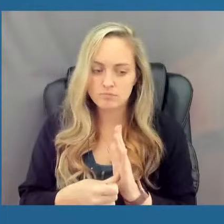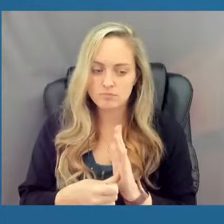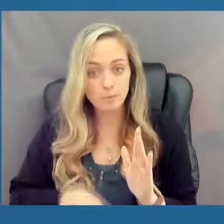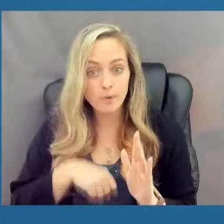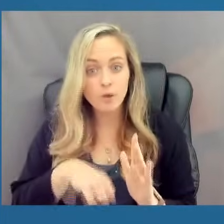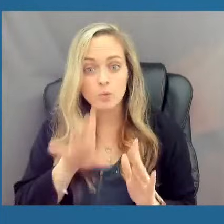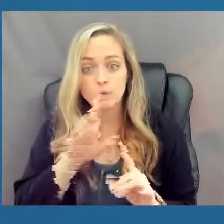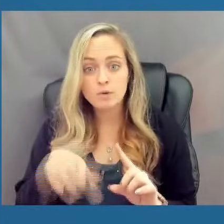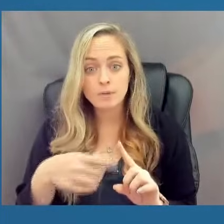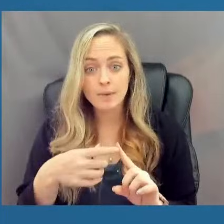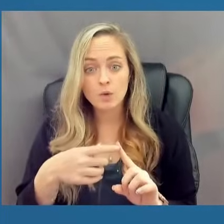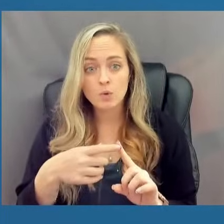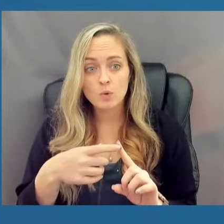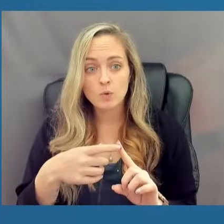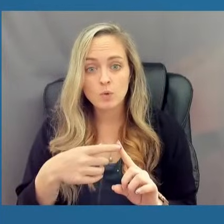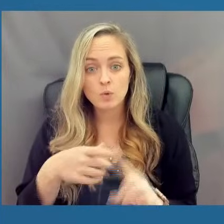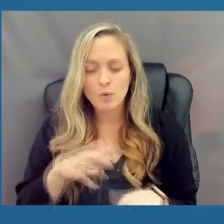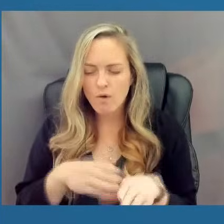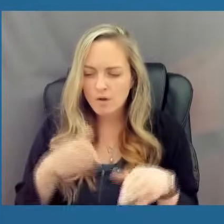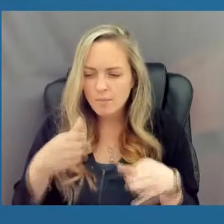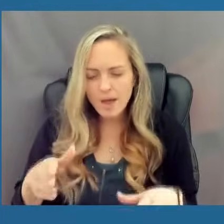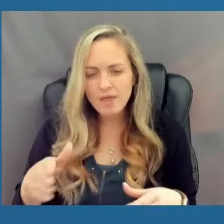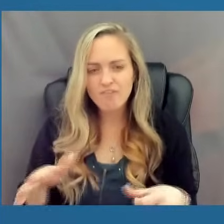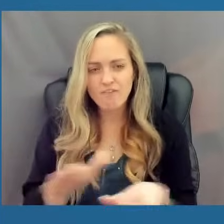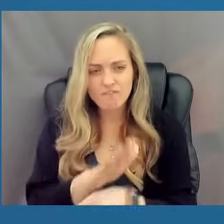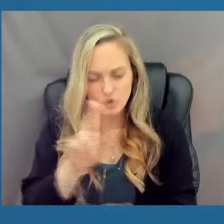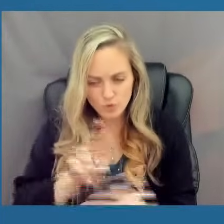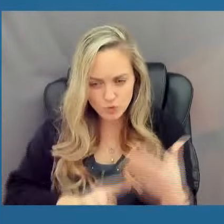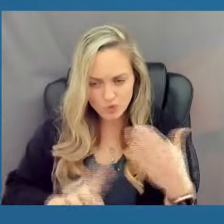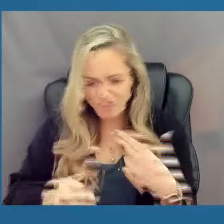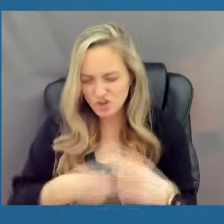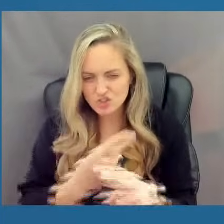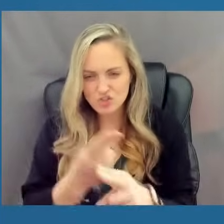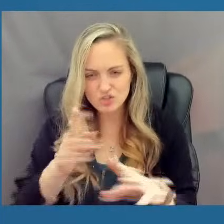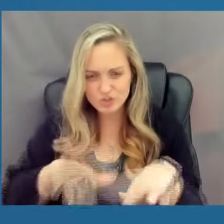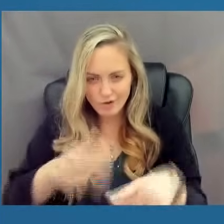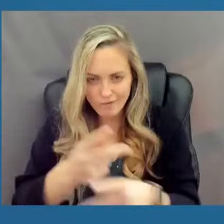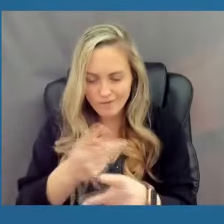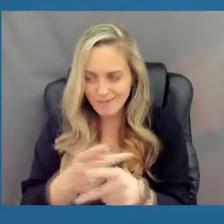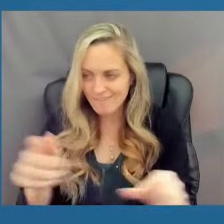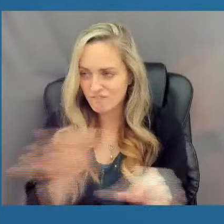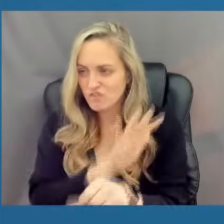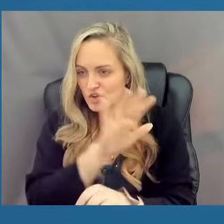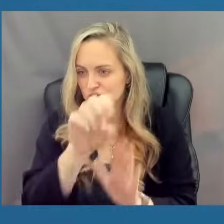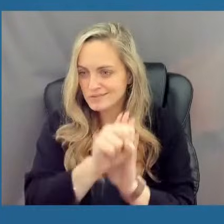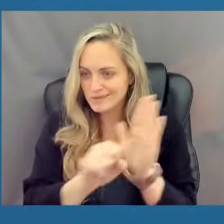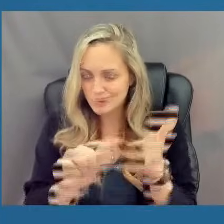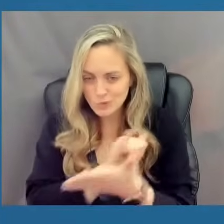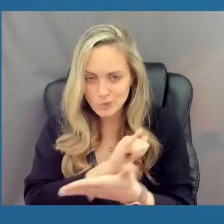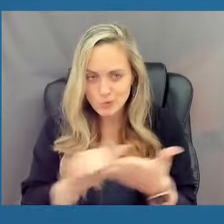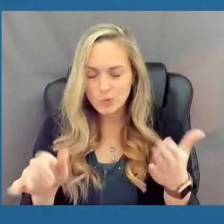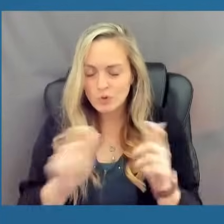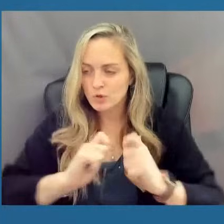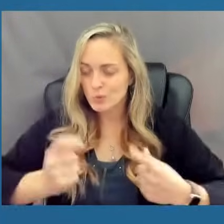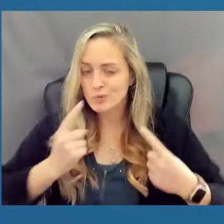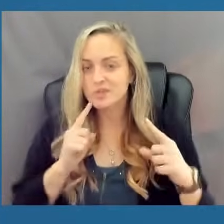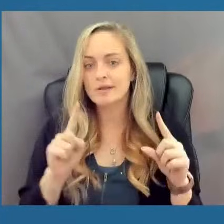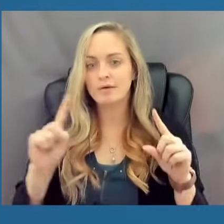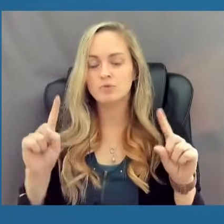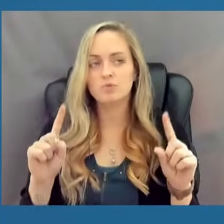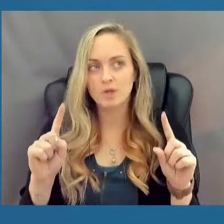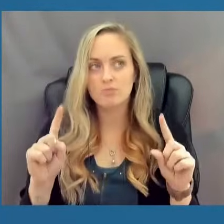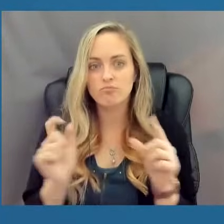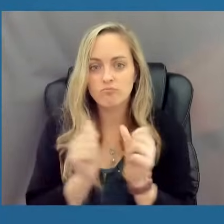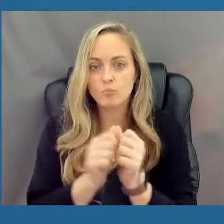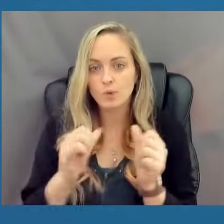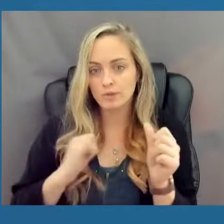about on a path for fully universal child care across the entire state of New York. We made a major announcement with the mayor of